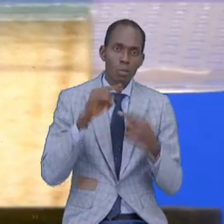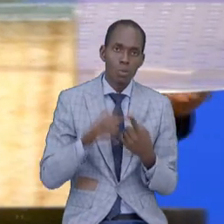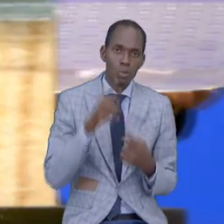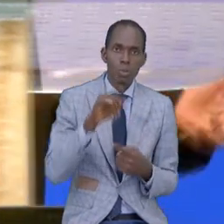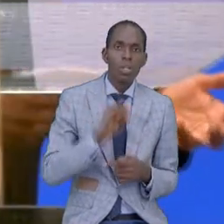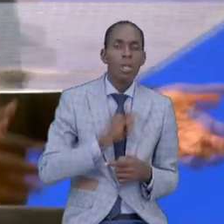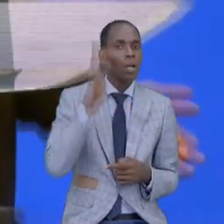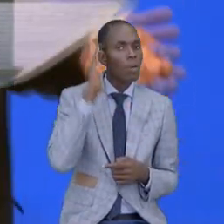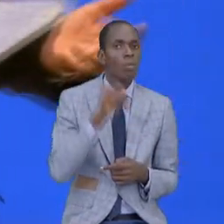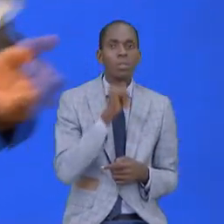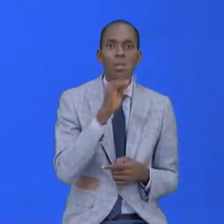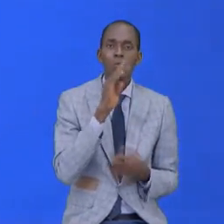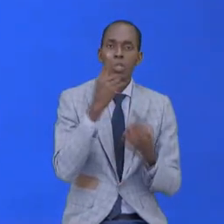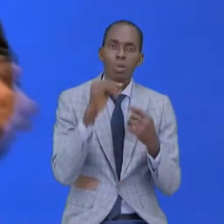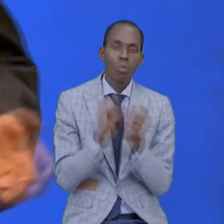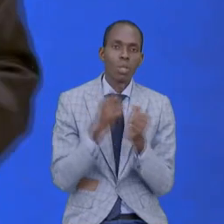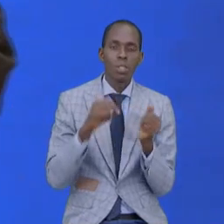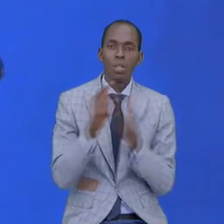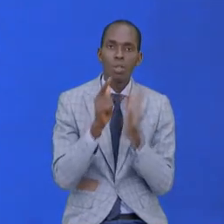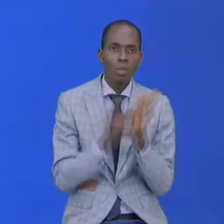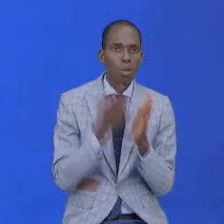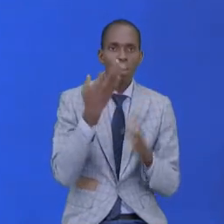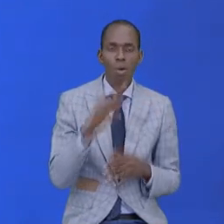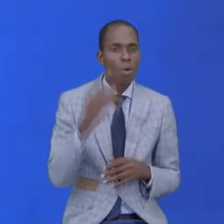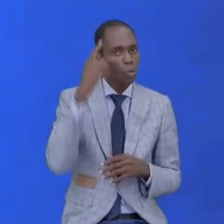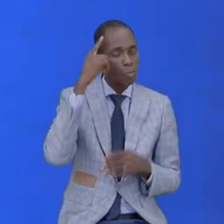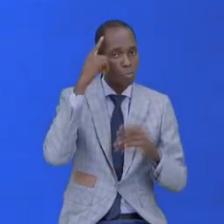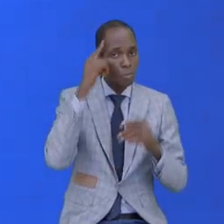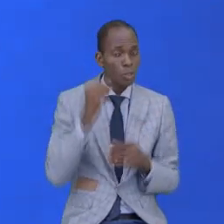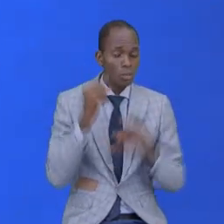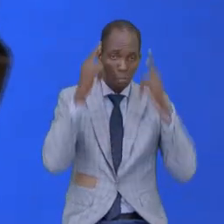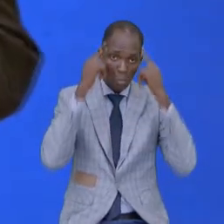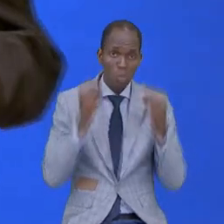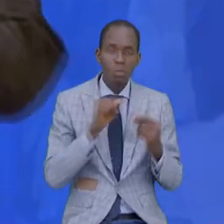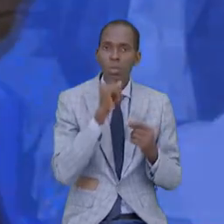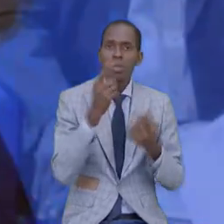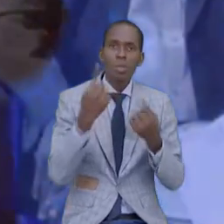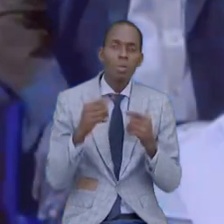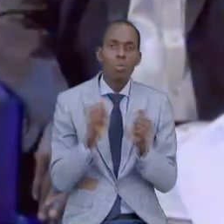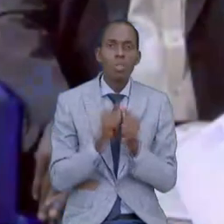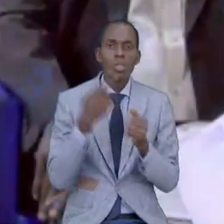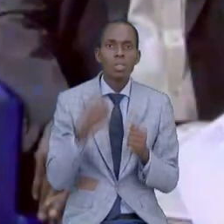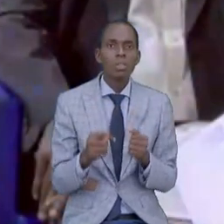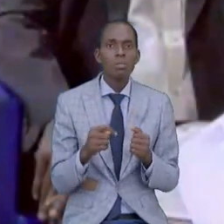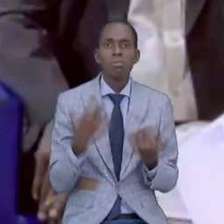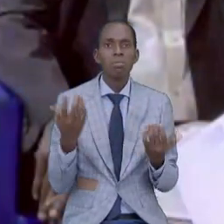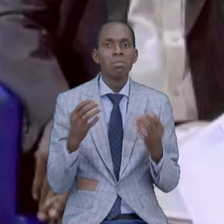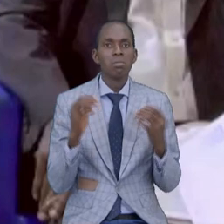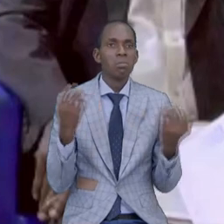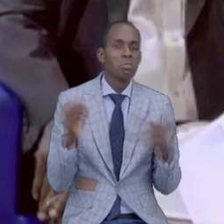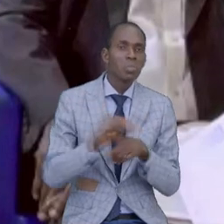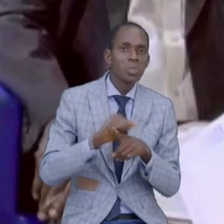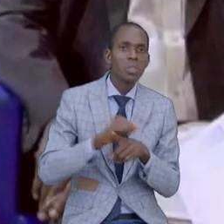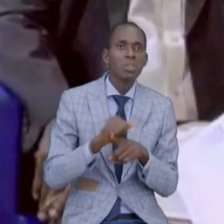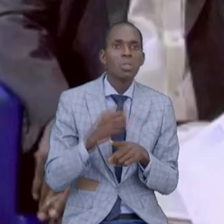be coming with the law of Moses. I will not be coming with ceremonial law. I will not be coming with the burning of